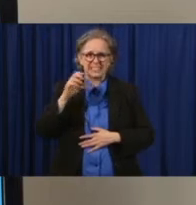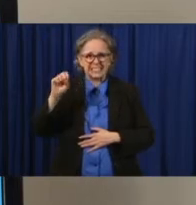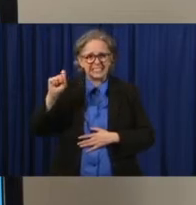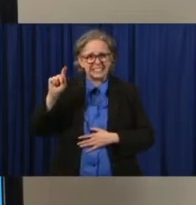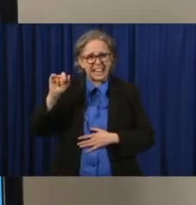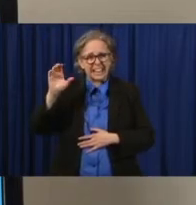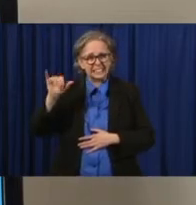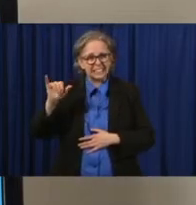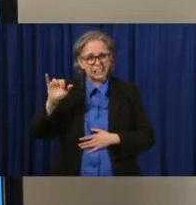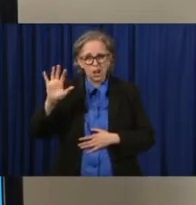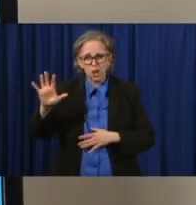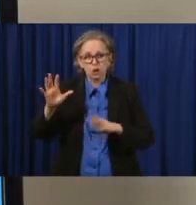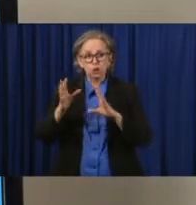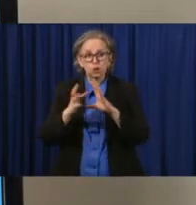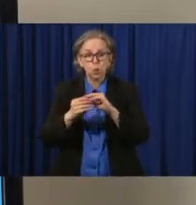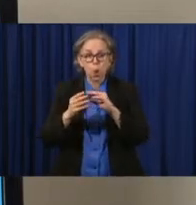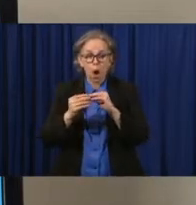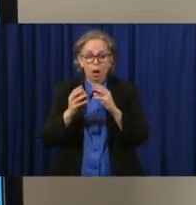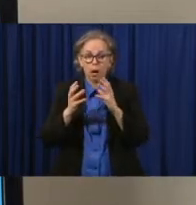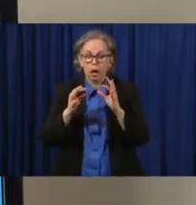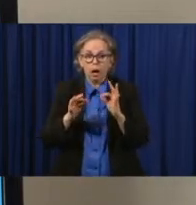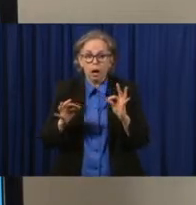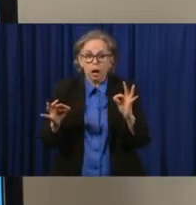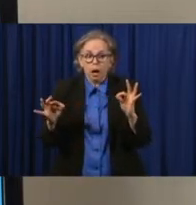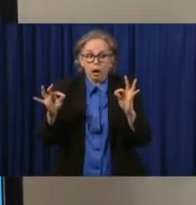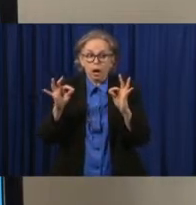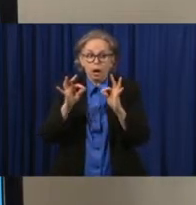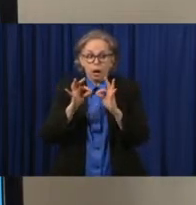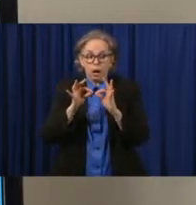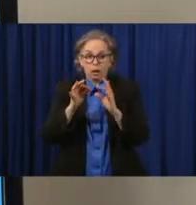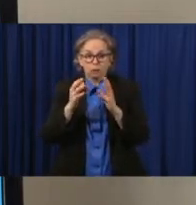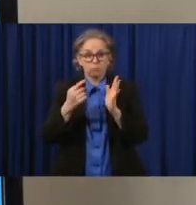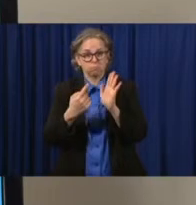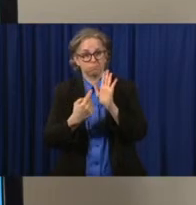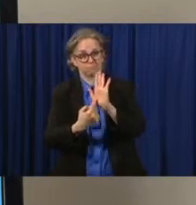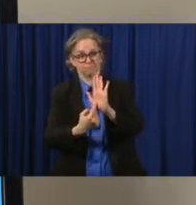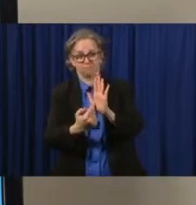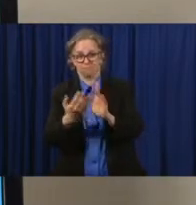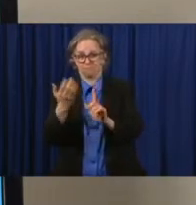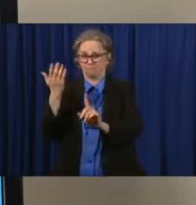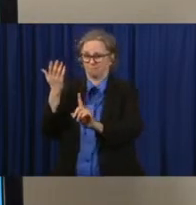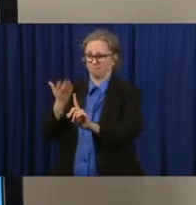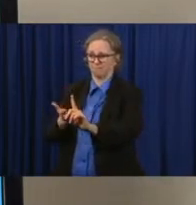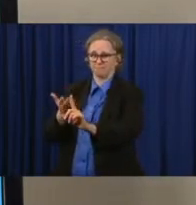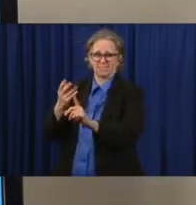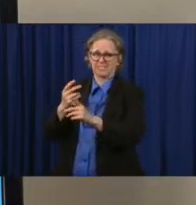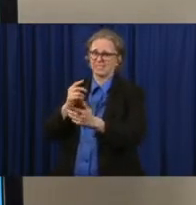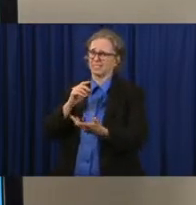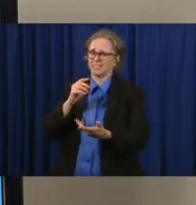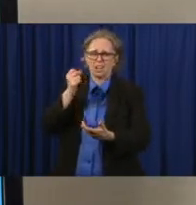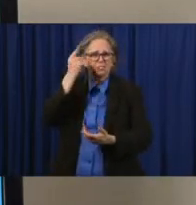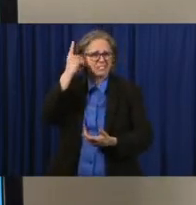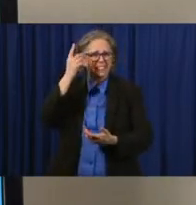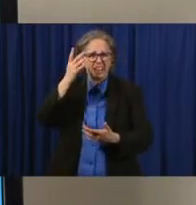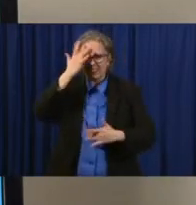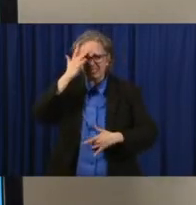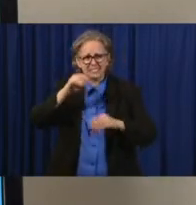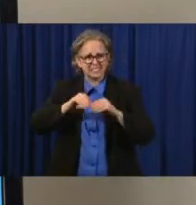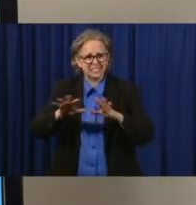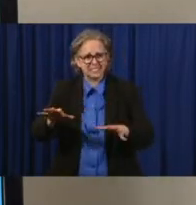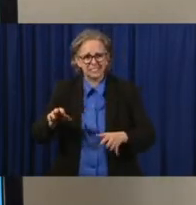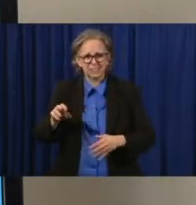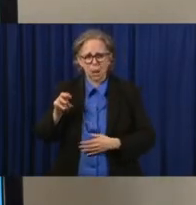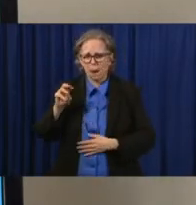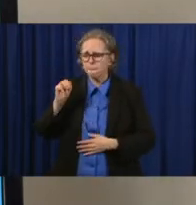shows us that there's a lot more to this disease, and the morbidity is the term we use, not the mortality, Governor.